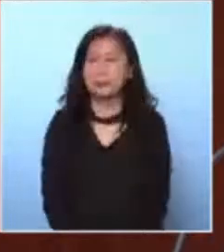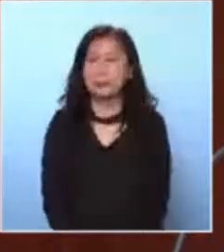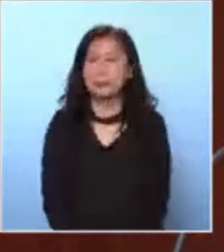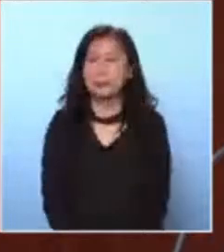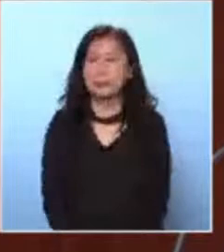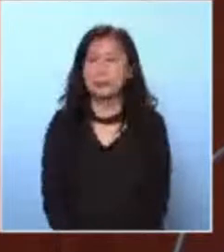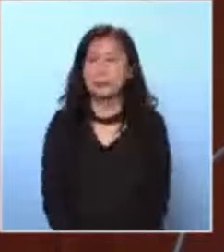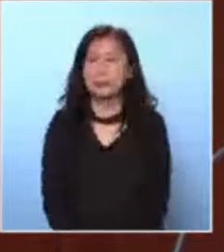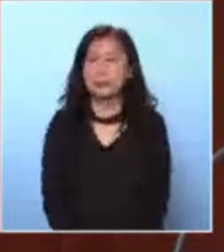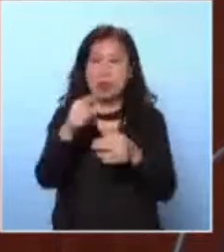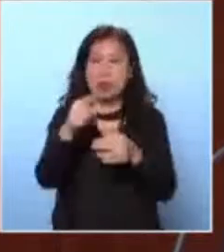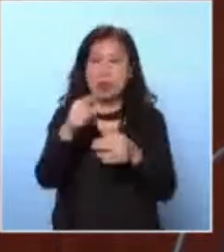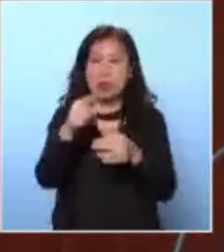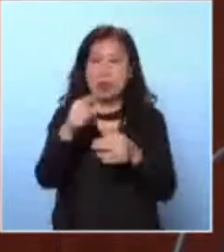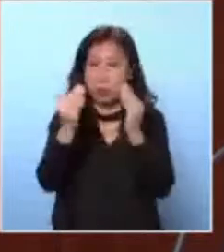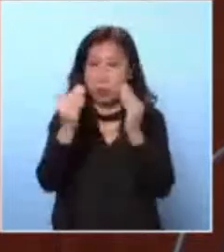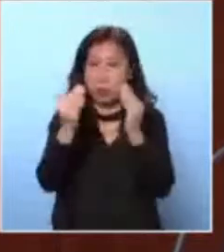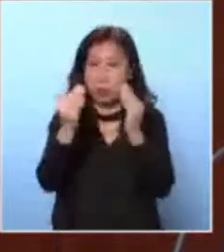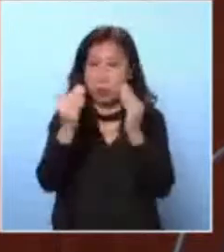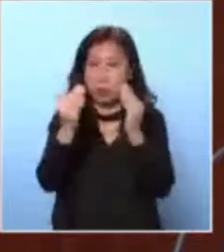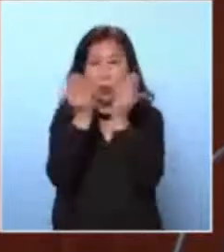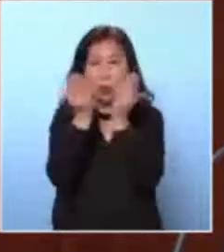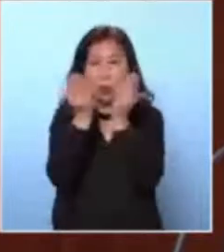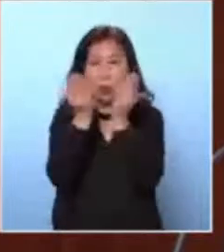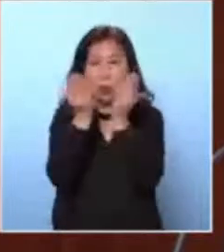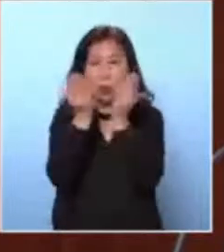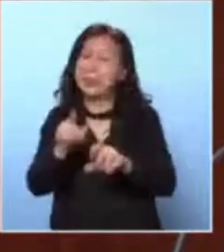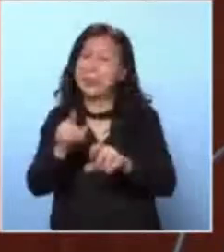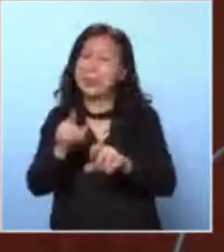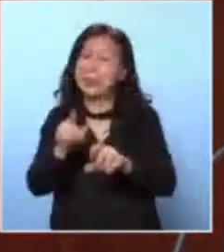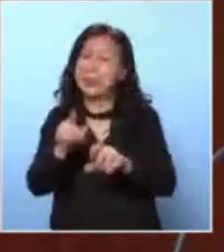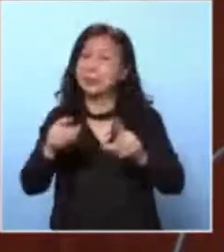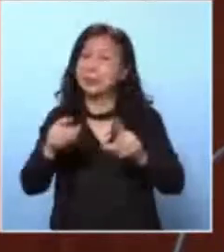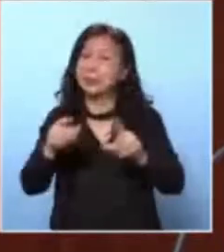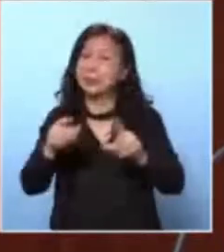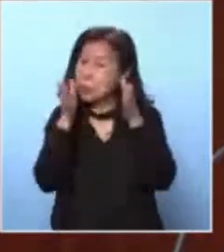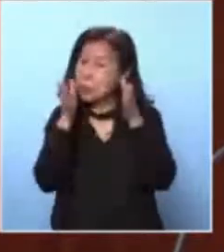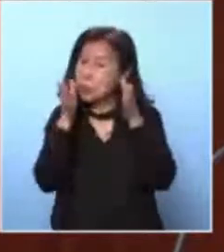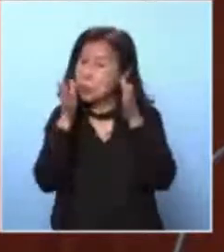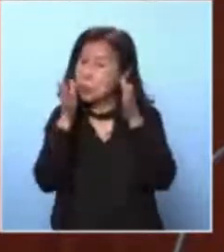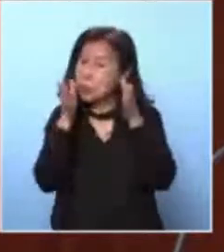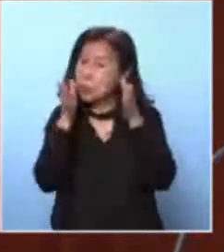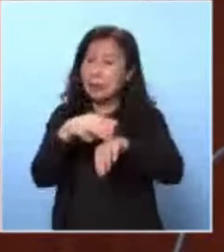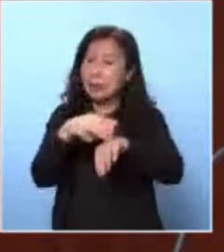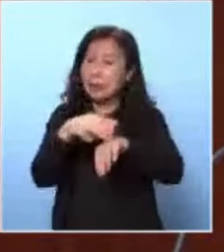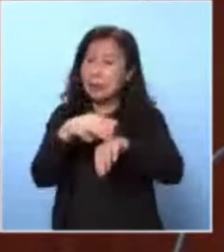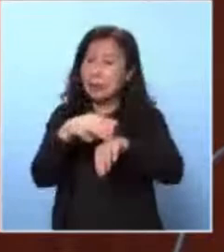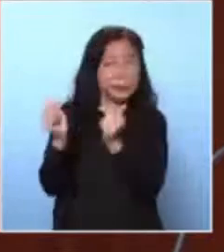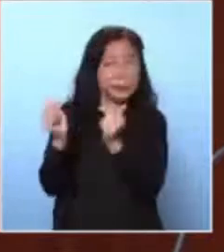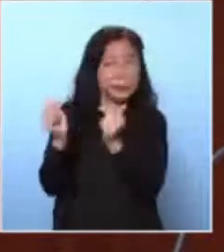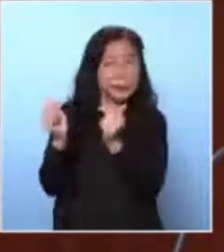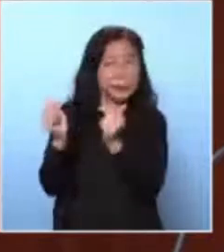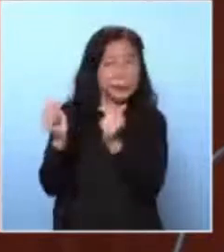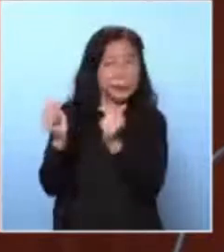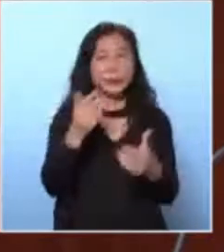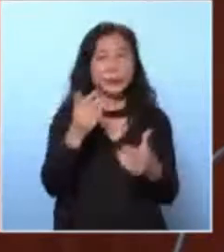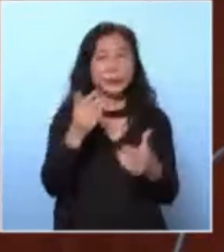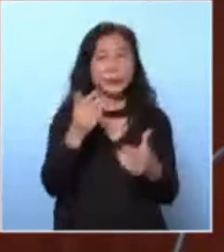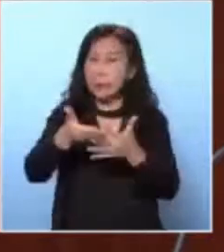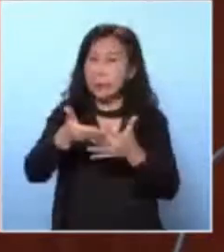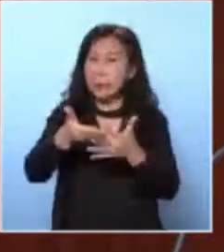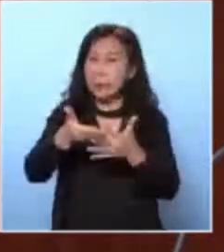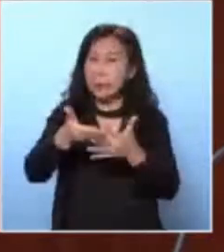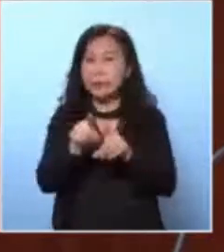We will develop Hong Kong into an international hub for post-secondary education. This would bring benefits to our local students and